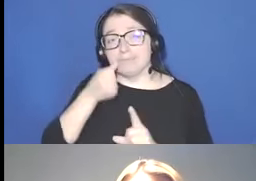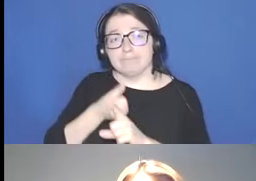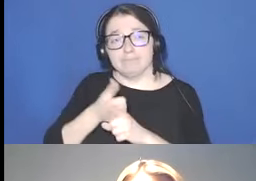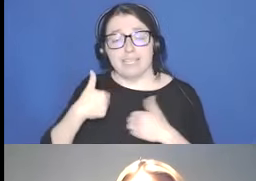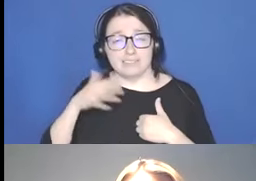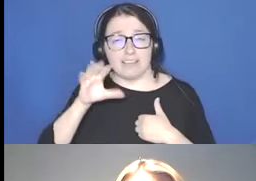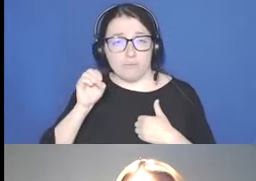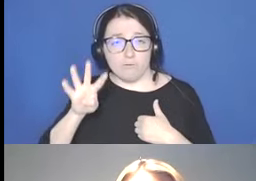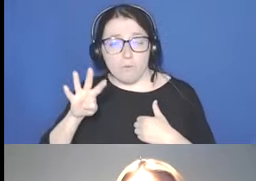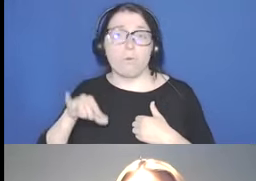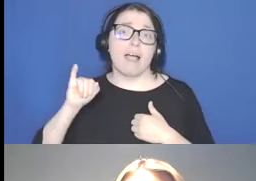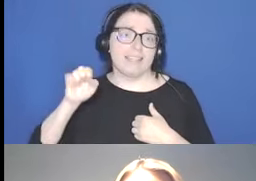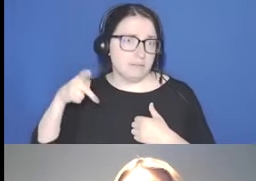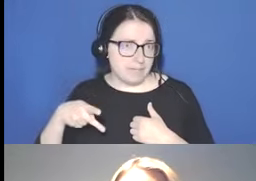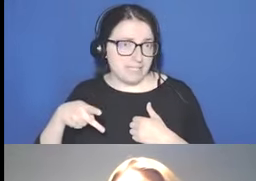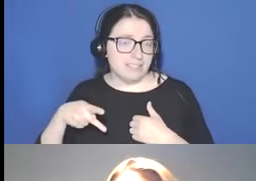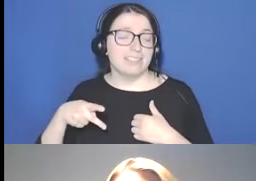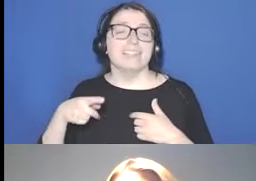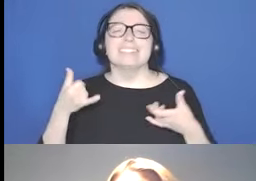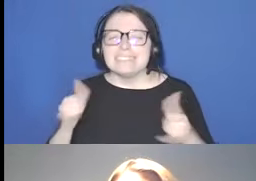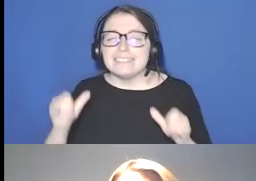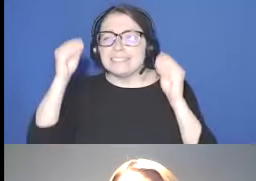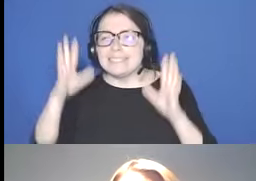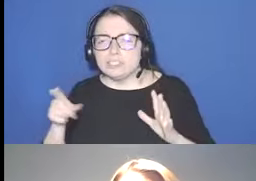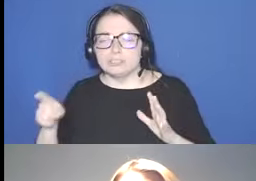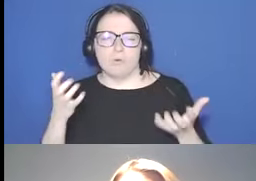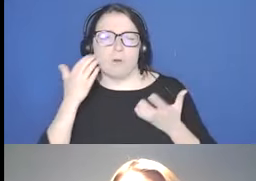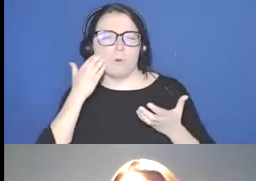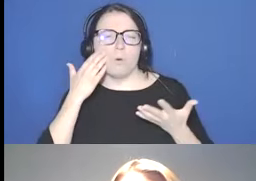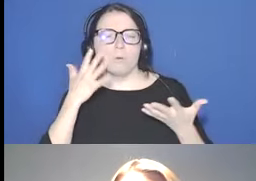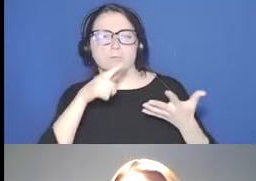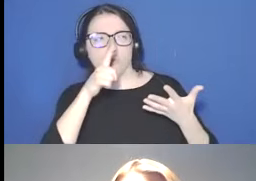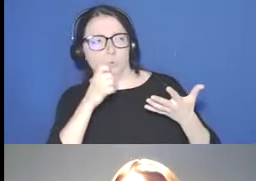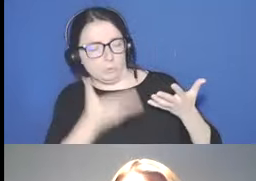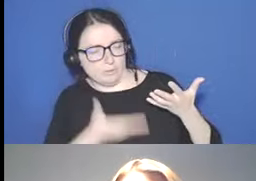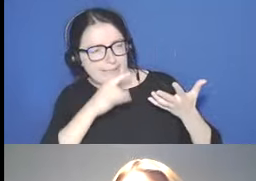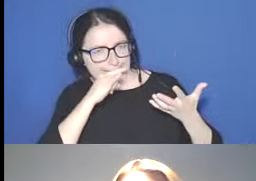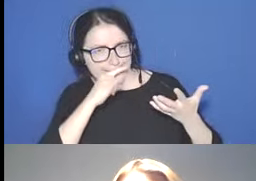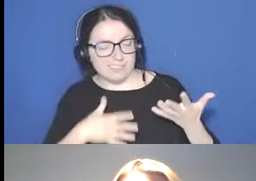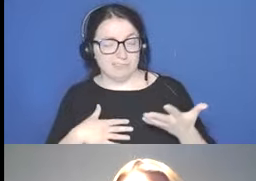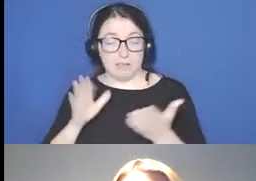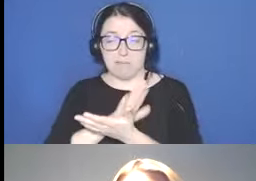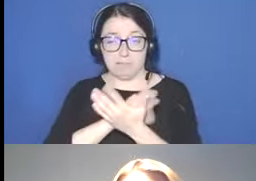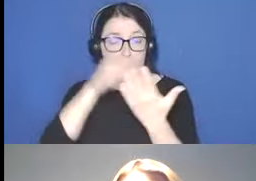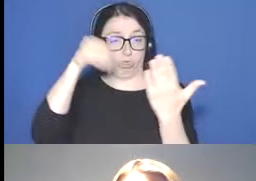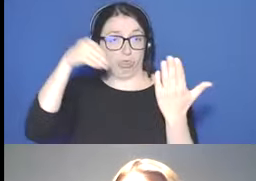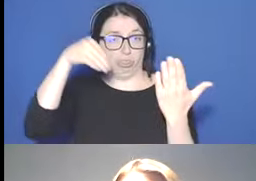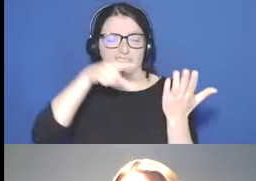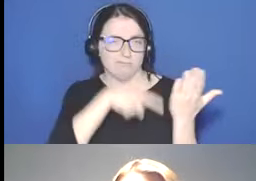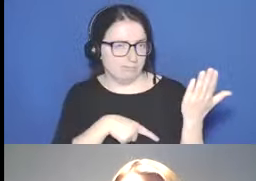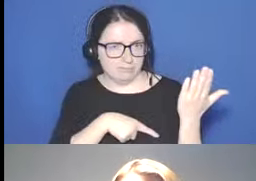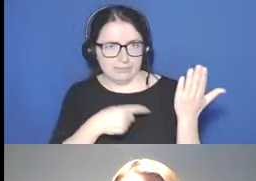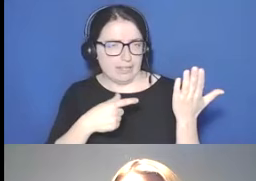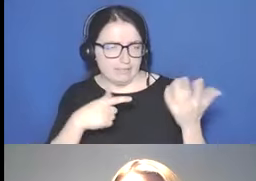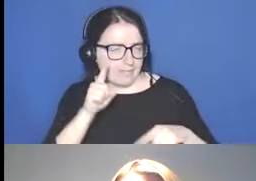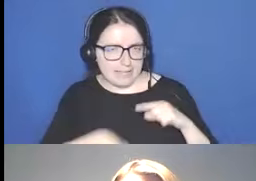teachers, want to get to know the kids, and they're not necessarily going to get to know them through that 504 IEP.